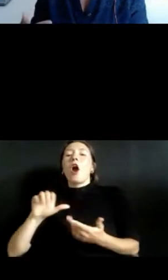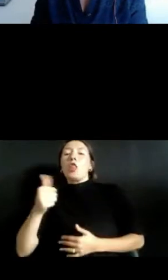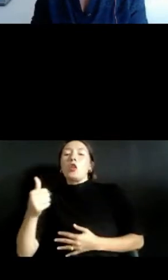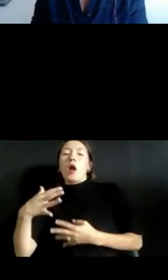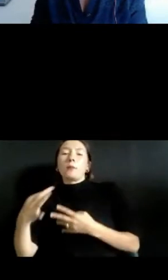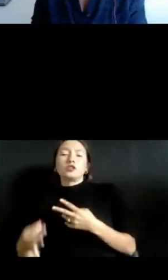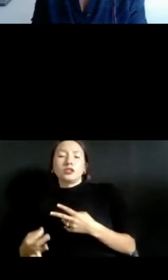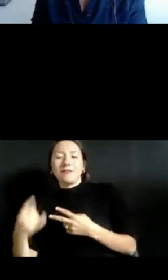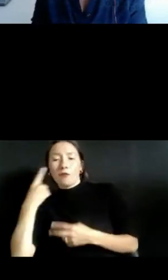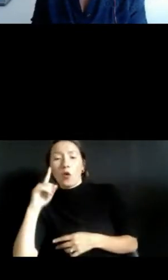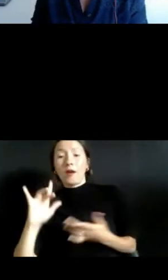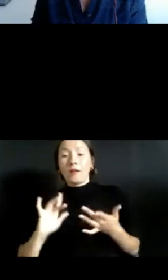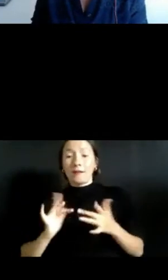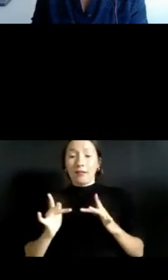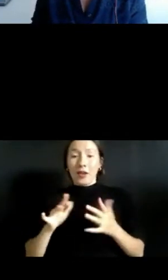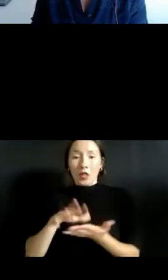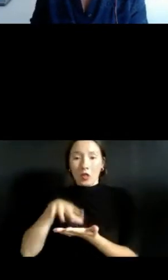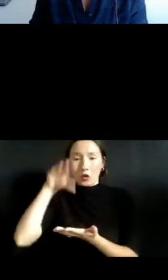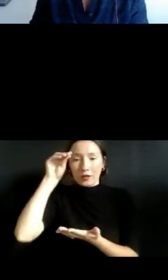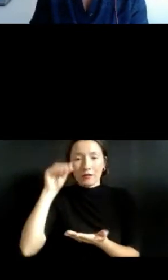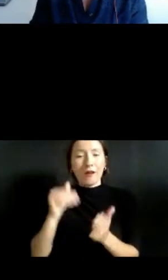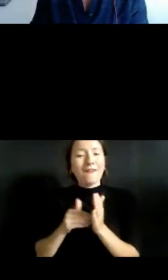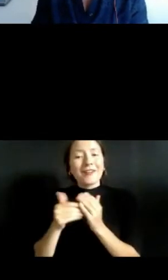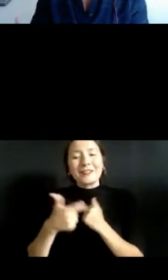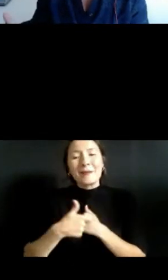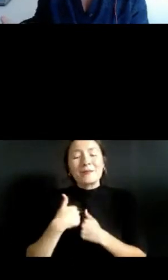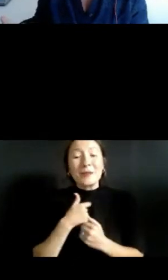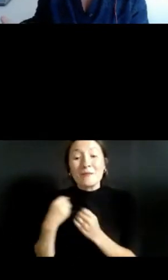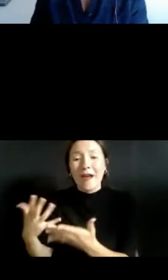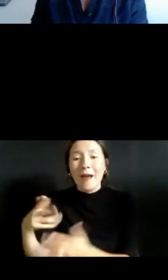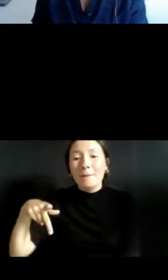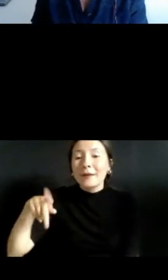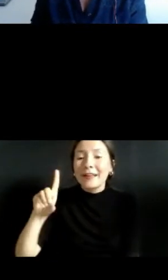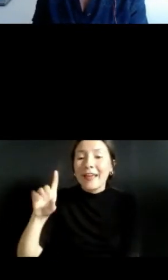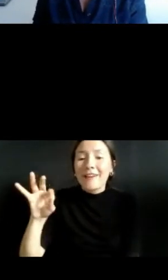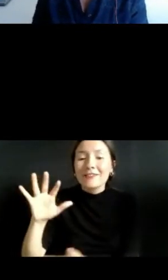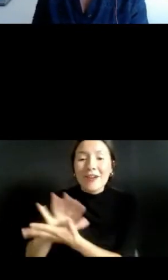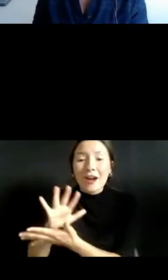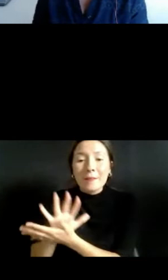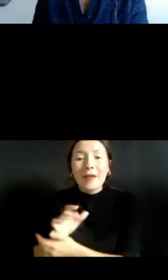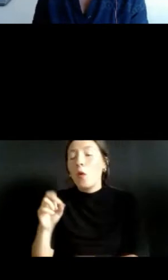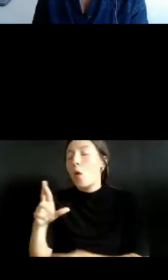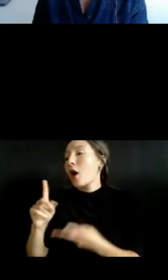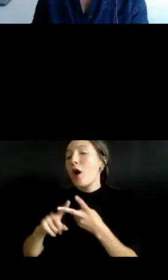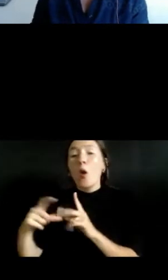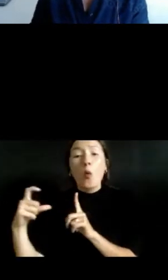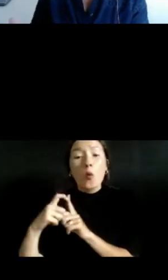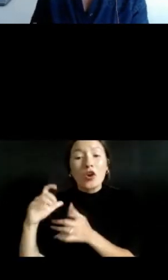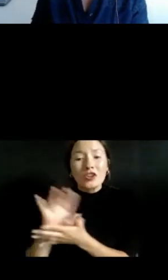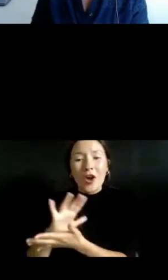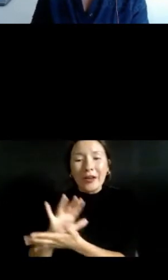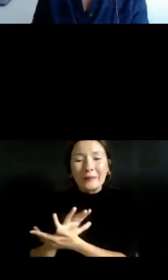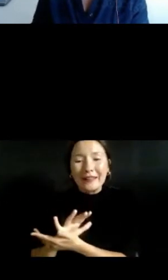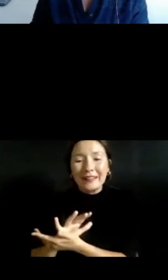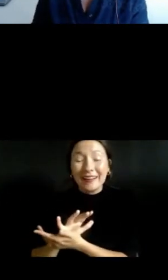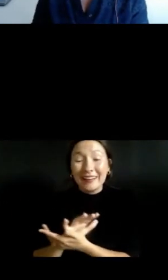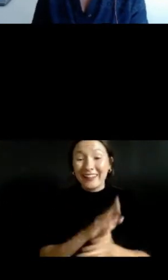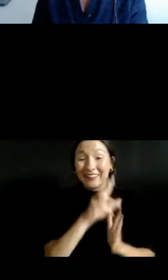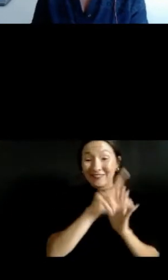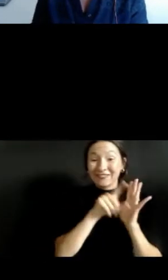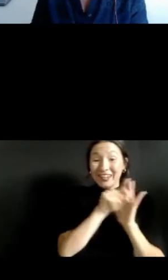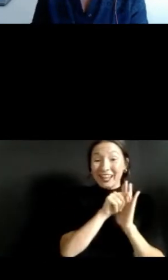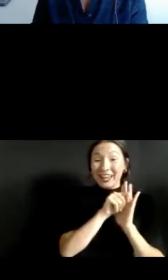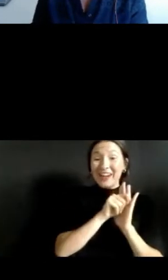PDF document, which typically contains only the text of the course. And it's designed to be an alternative for people who